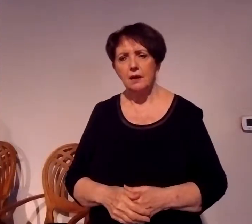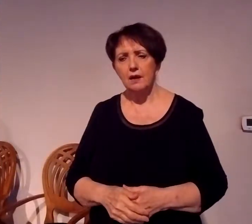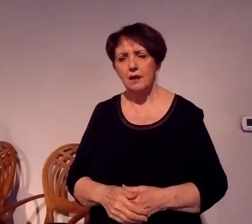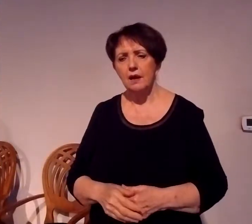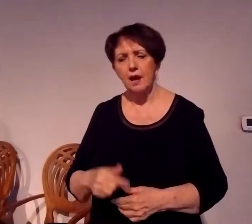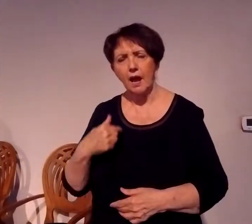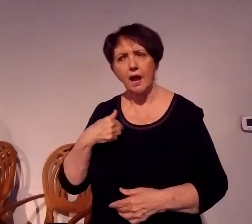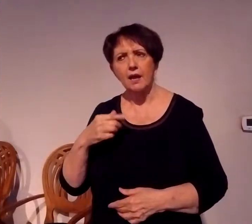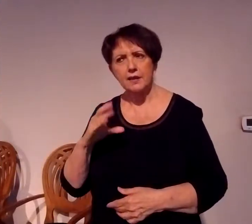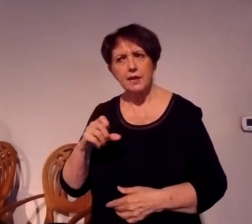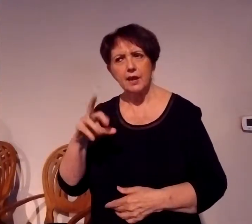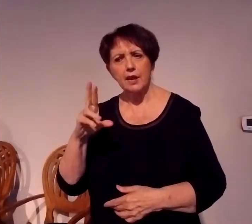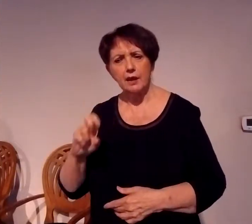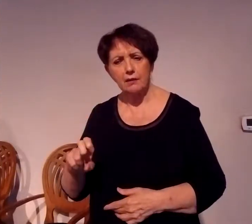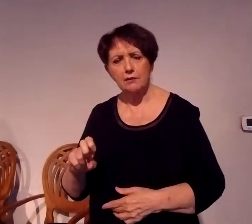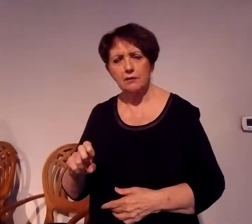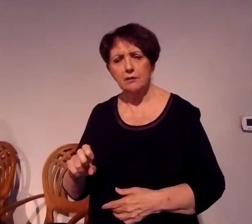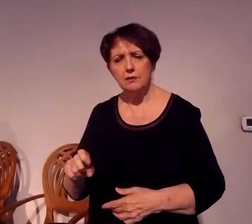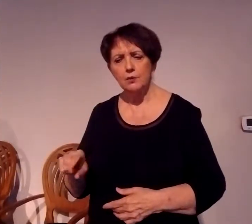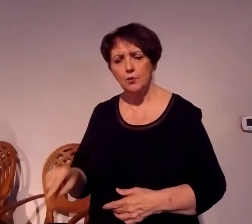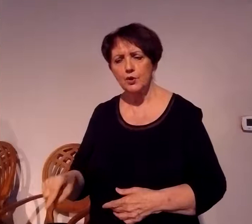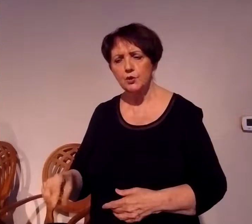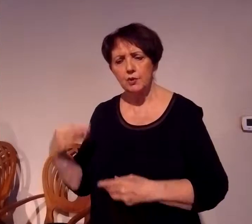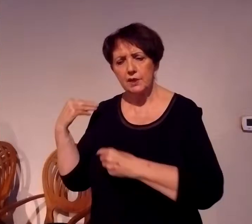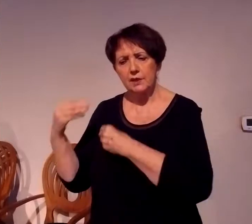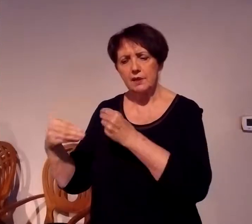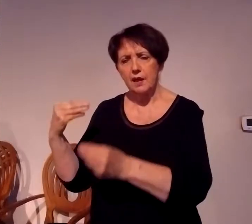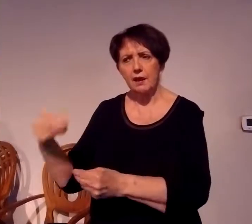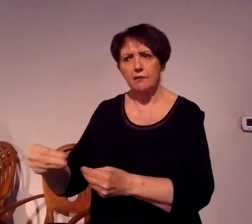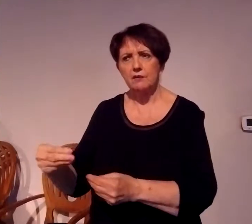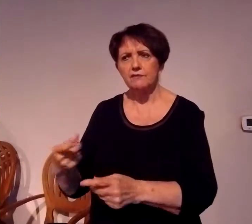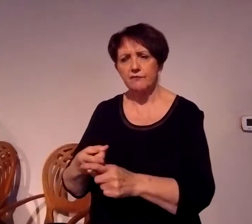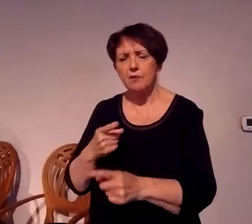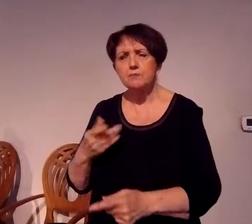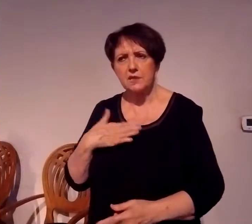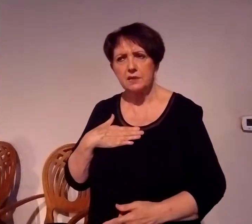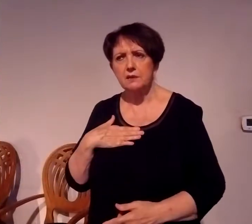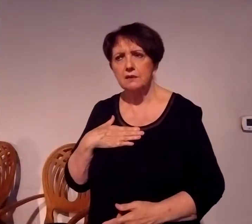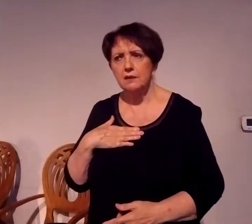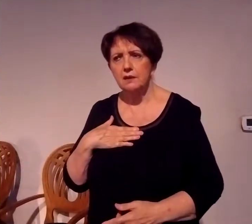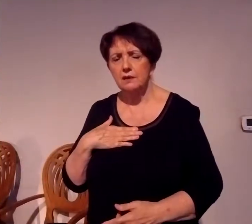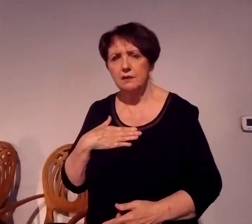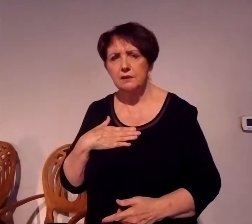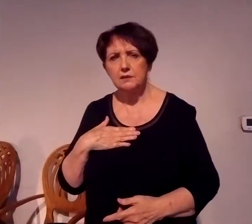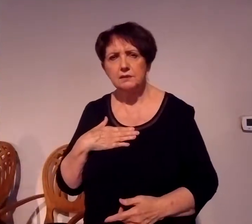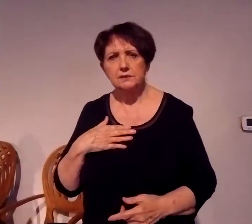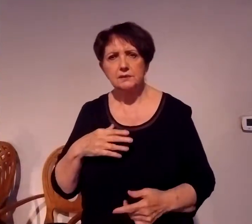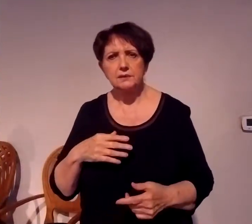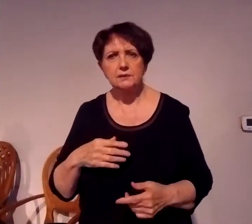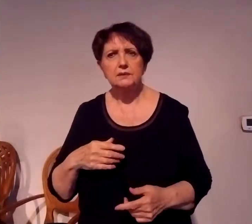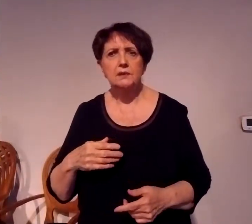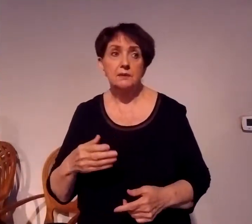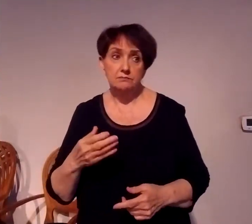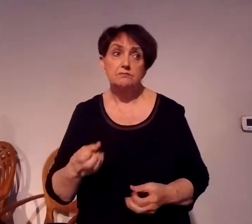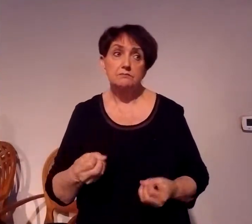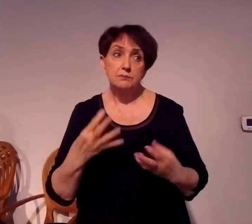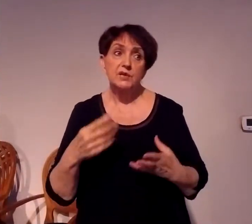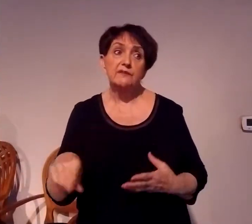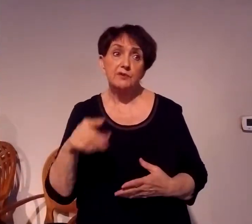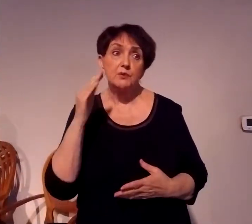about it, what you were going to inherit from me. So, as many of you know, I'm super green. I know it's a little